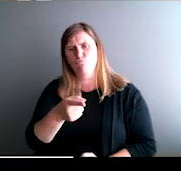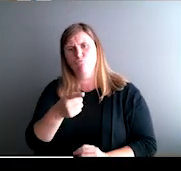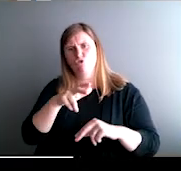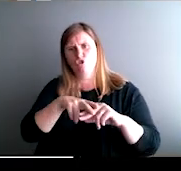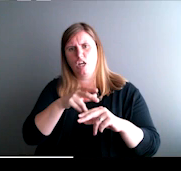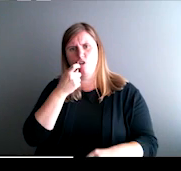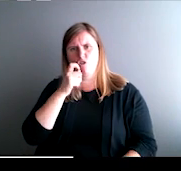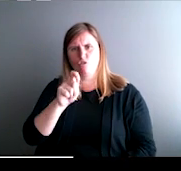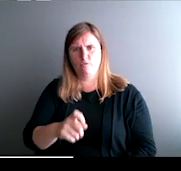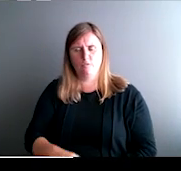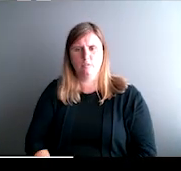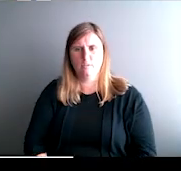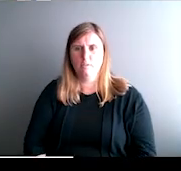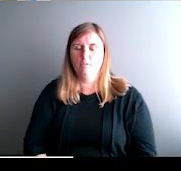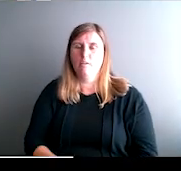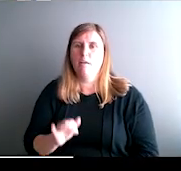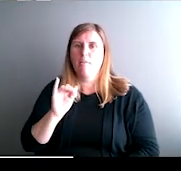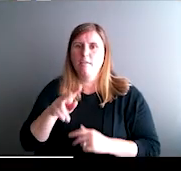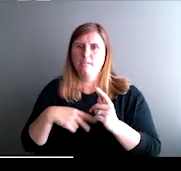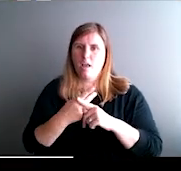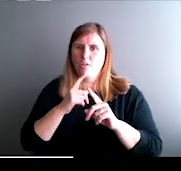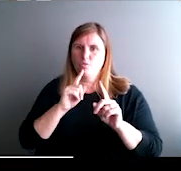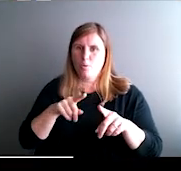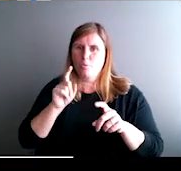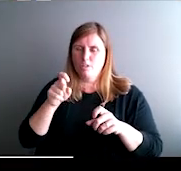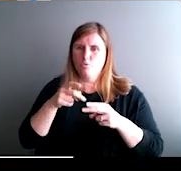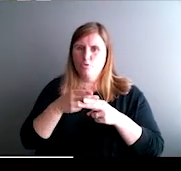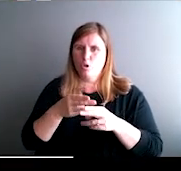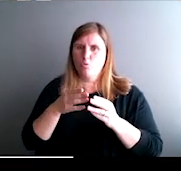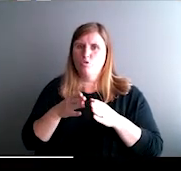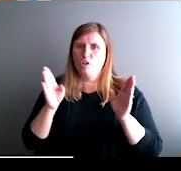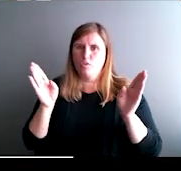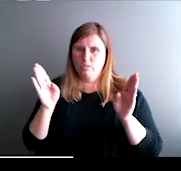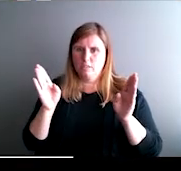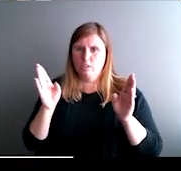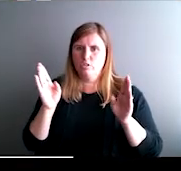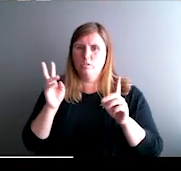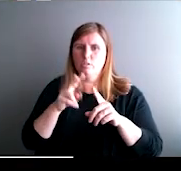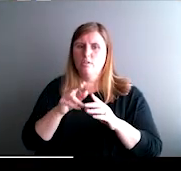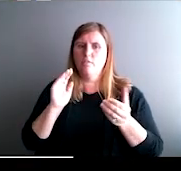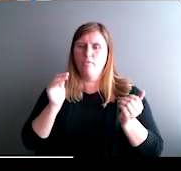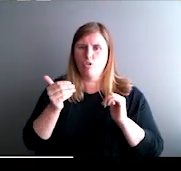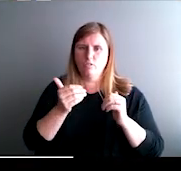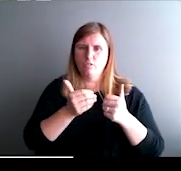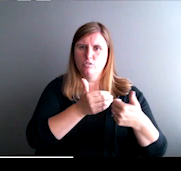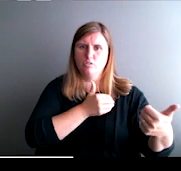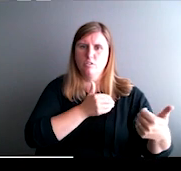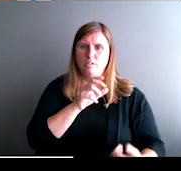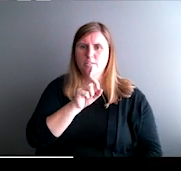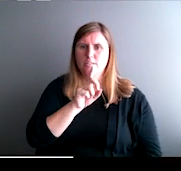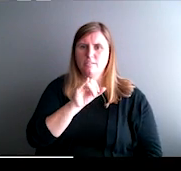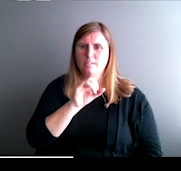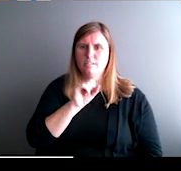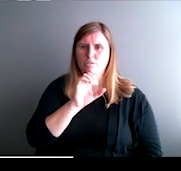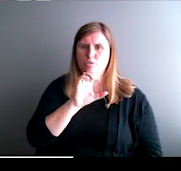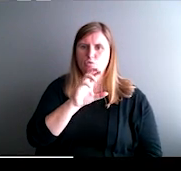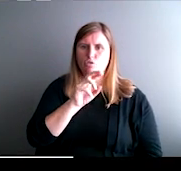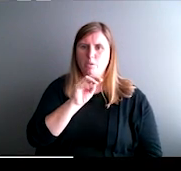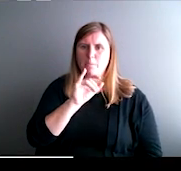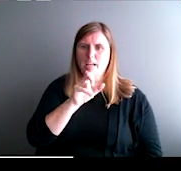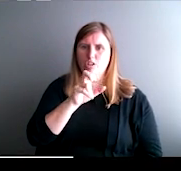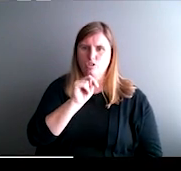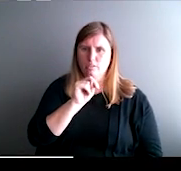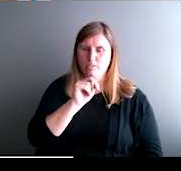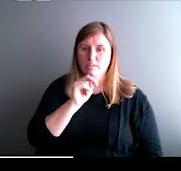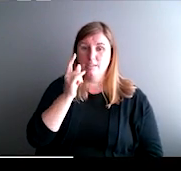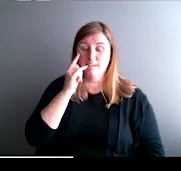chair. That's the kind of responding we need to show generalization versus discrimination. If a